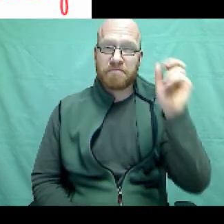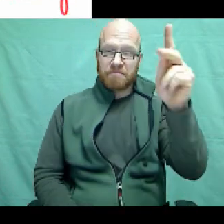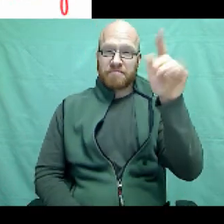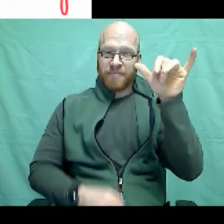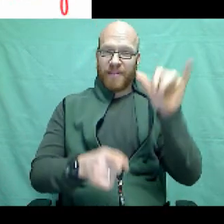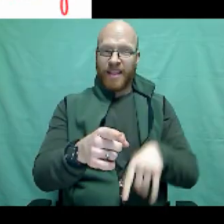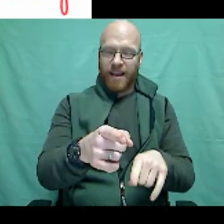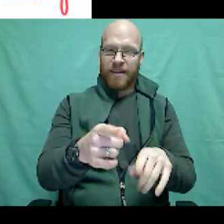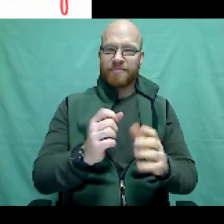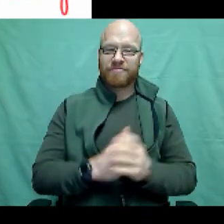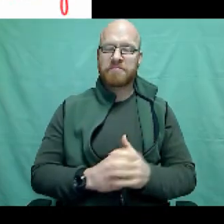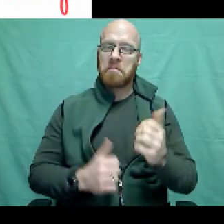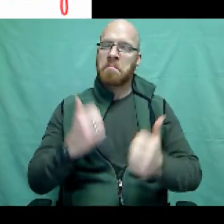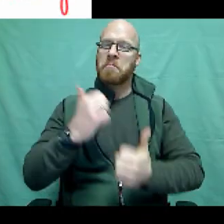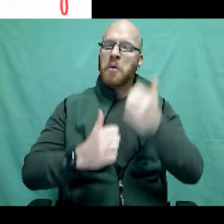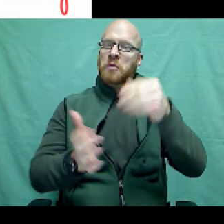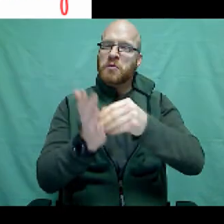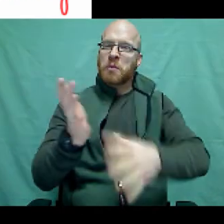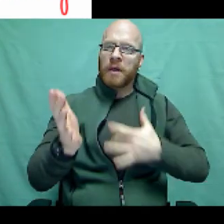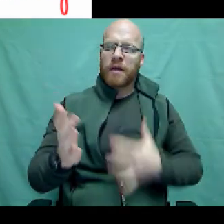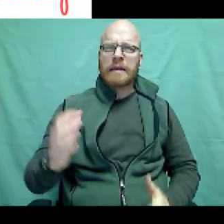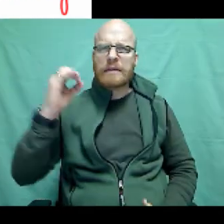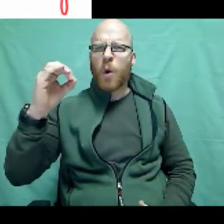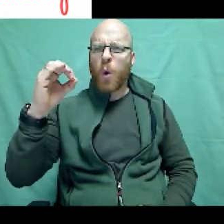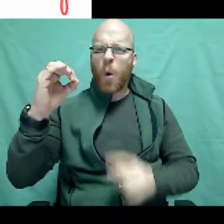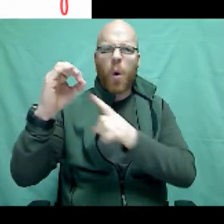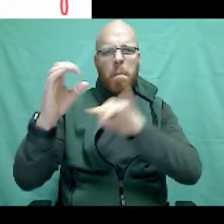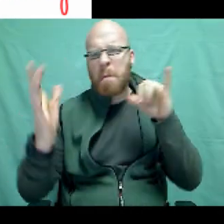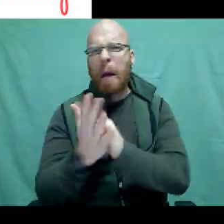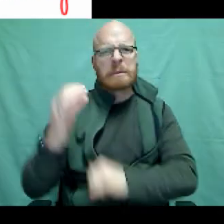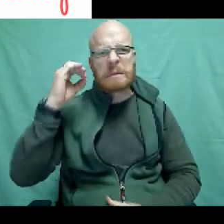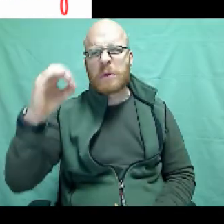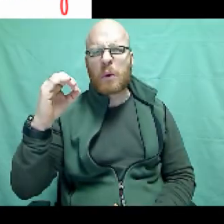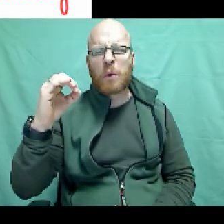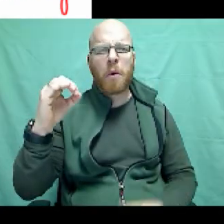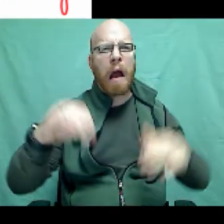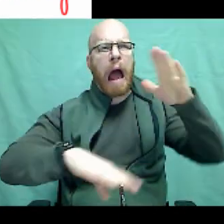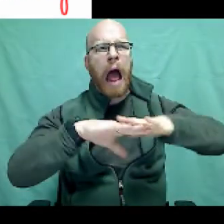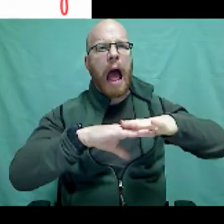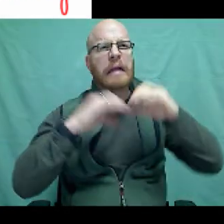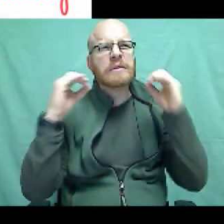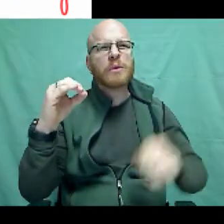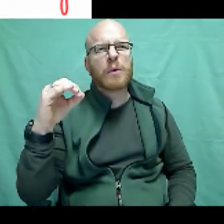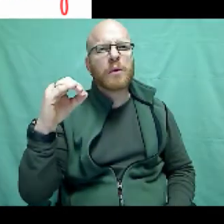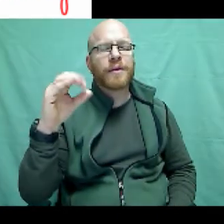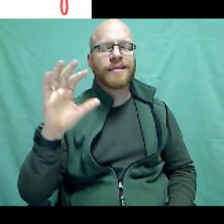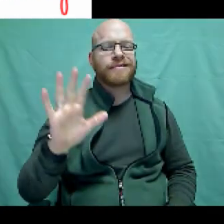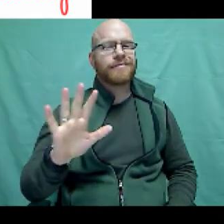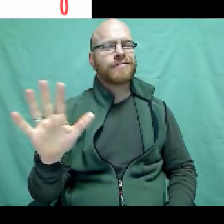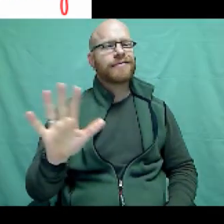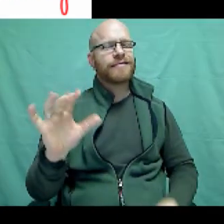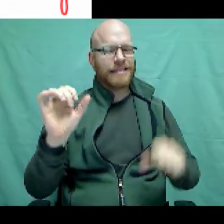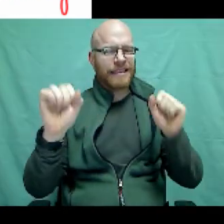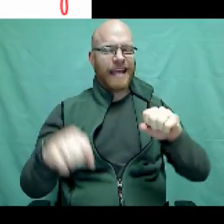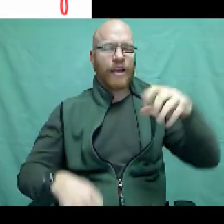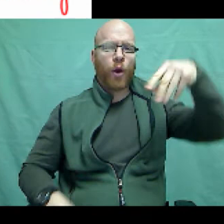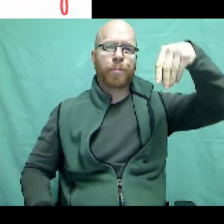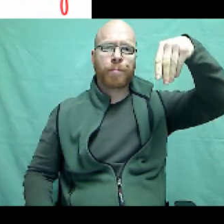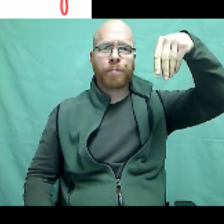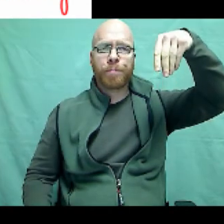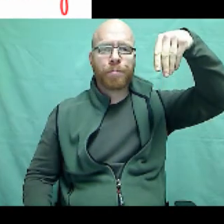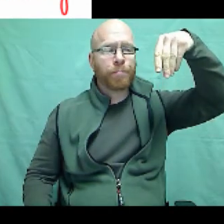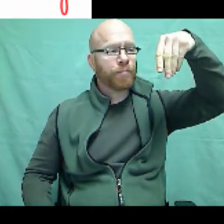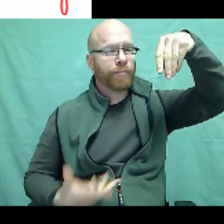So here we have it. It's impossible to count 25 hours in one day. Most students say, 0, you can't have 0 hours. Sure you